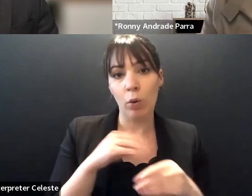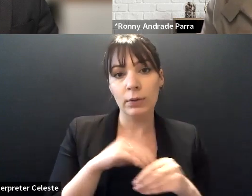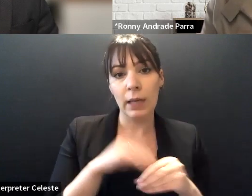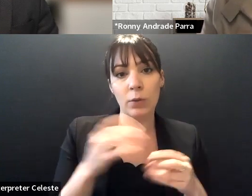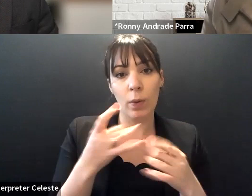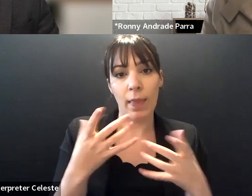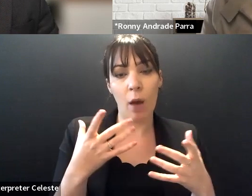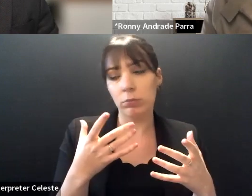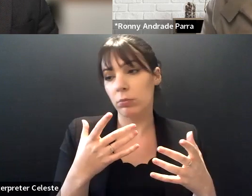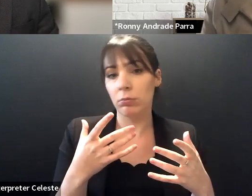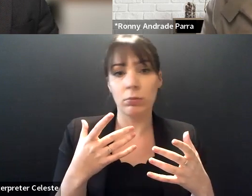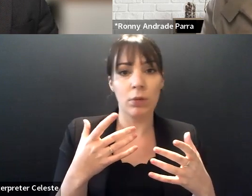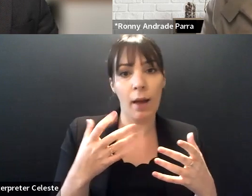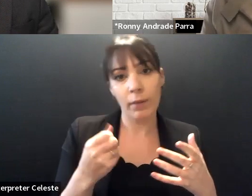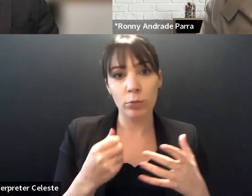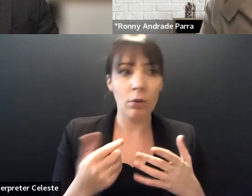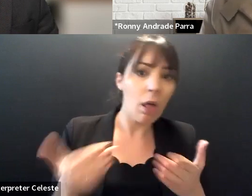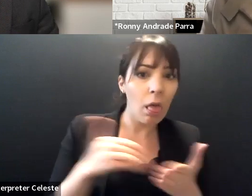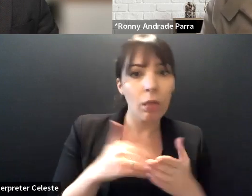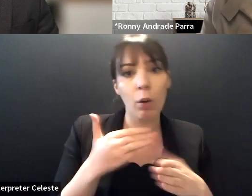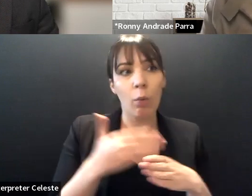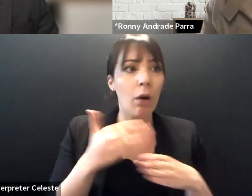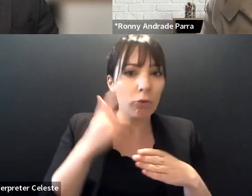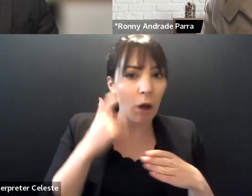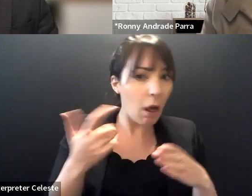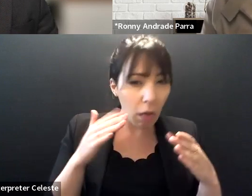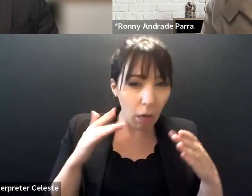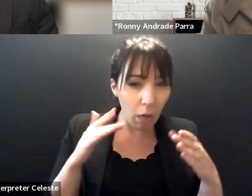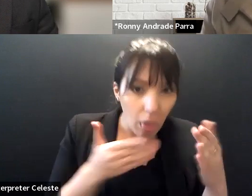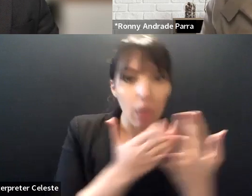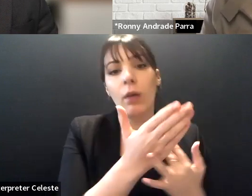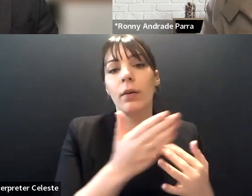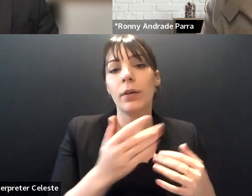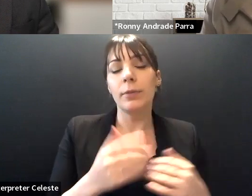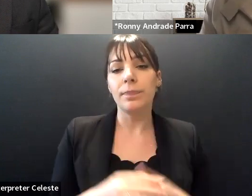having to spend extra time or extra